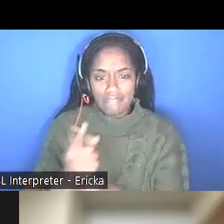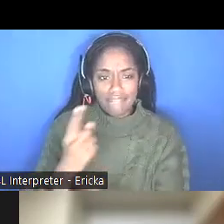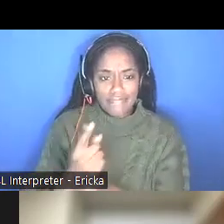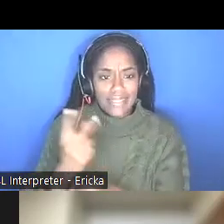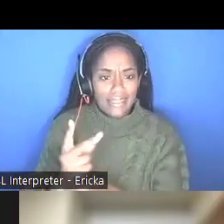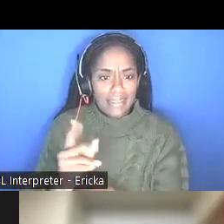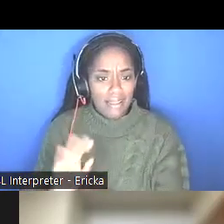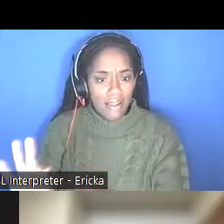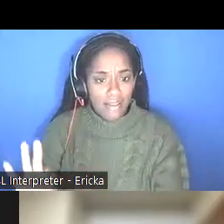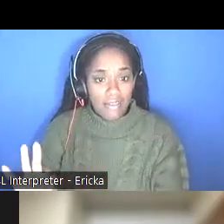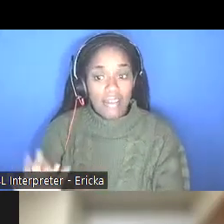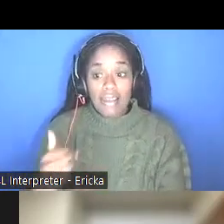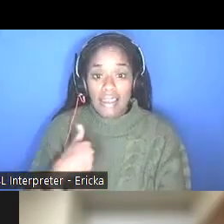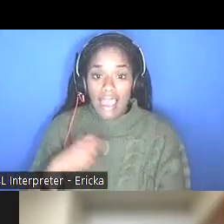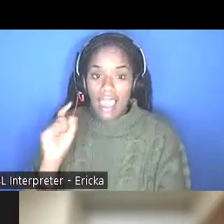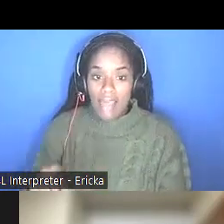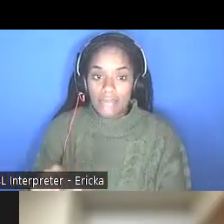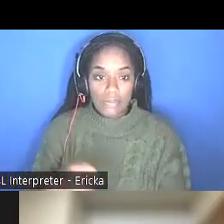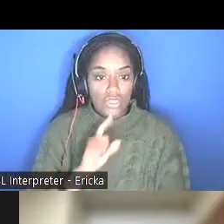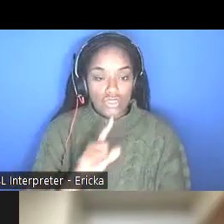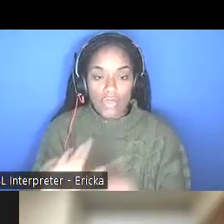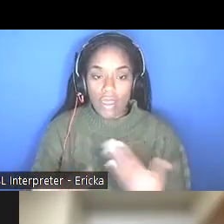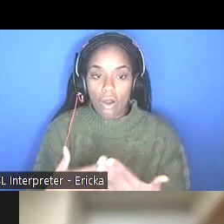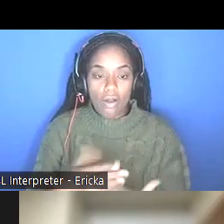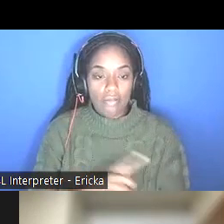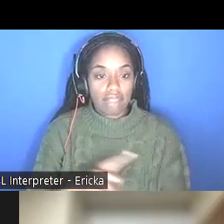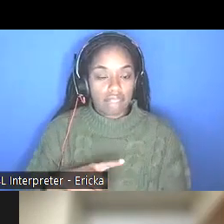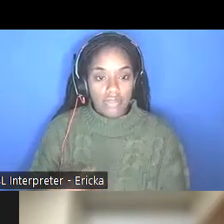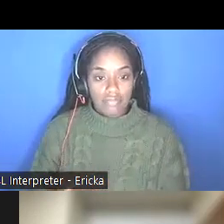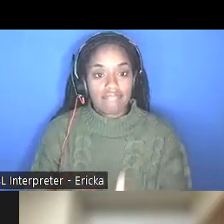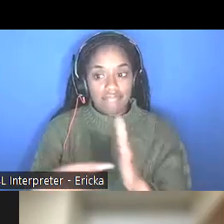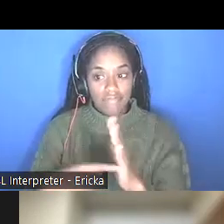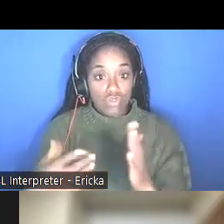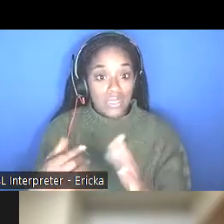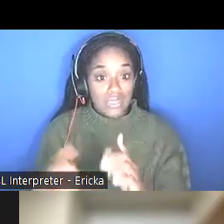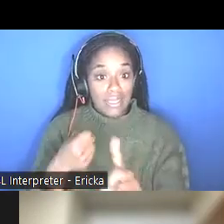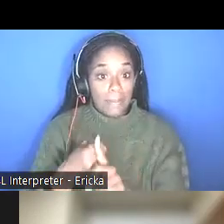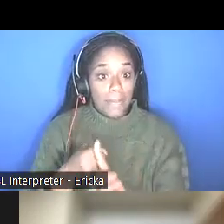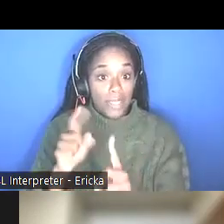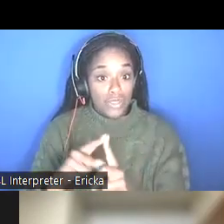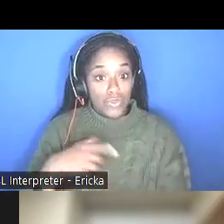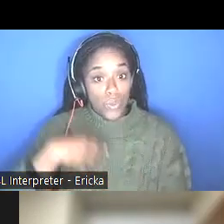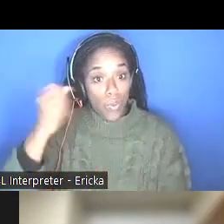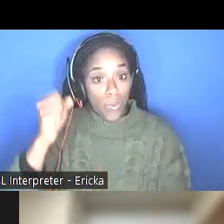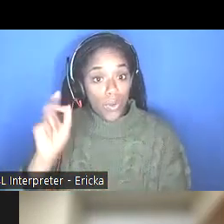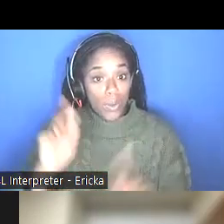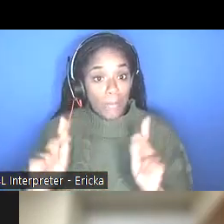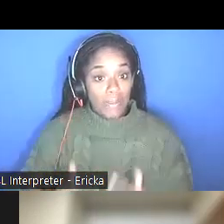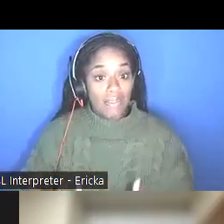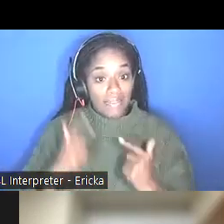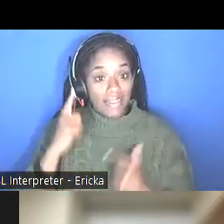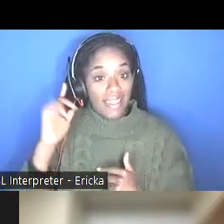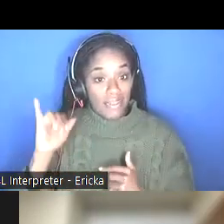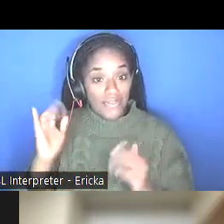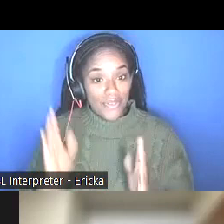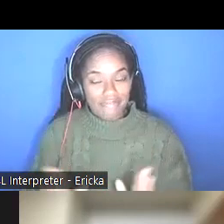must insist that all legislation reflects what the impact to older Californians. So super glad